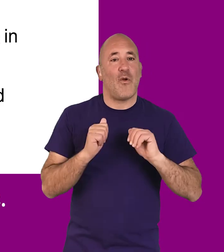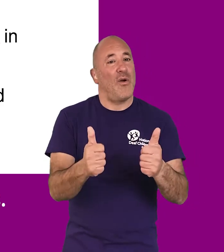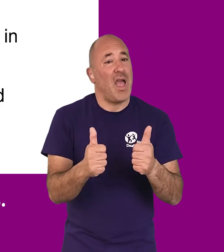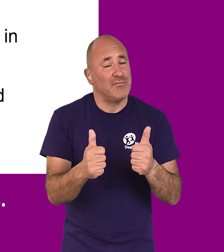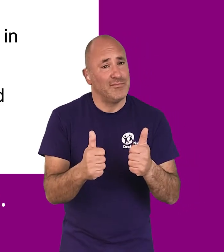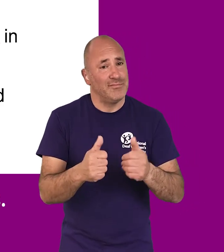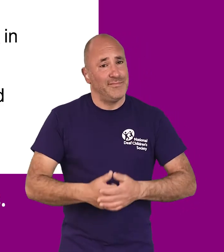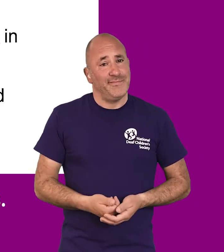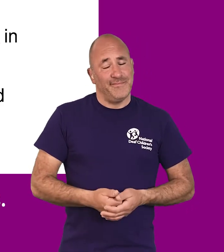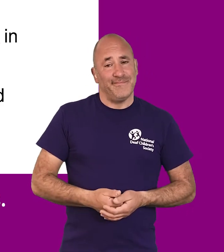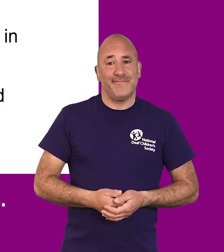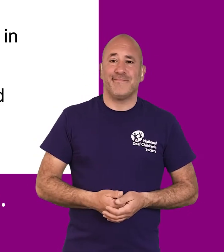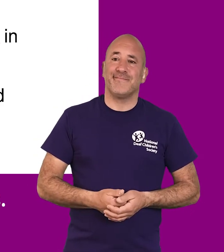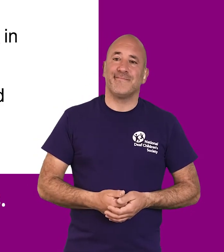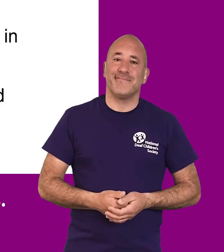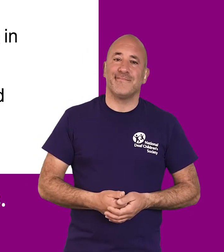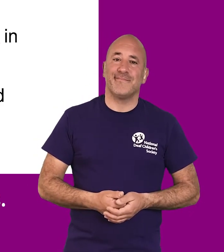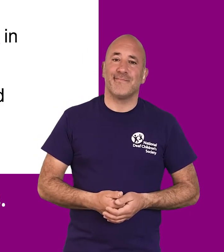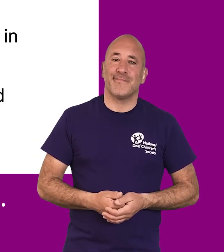Okay, for